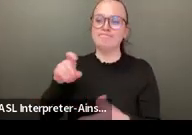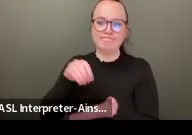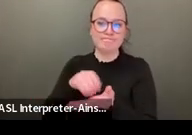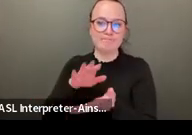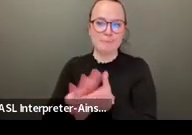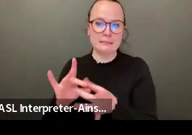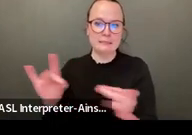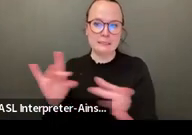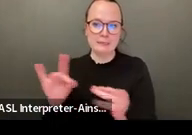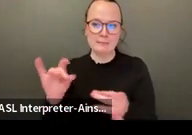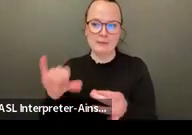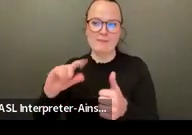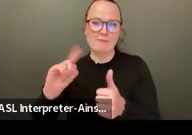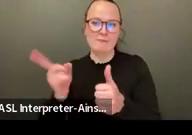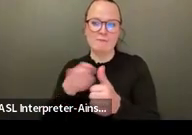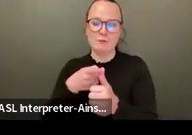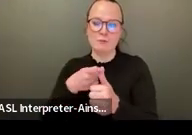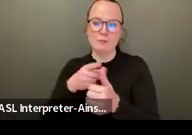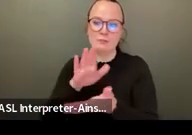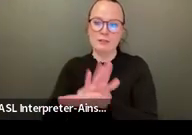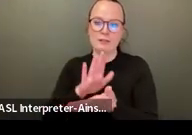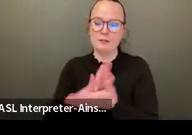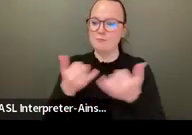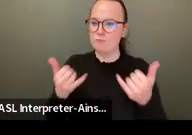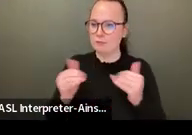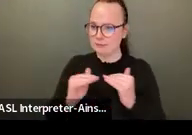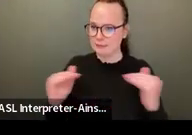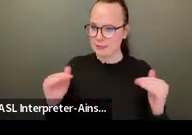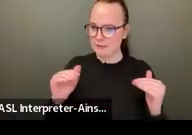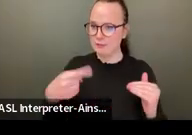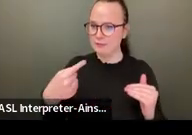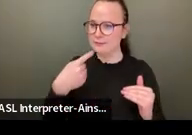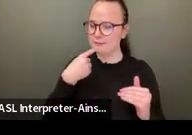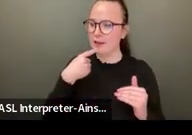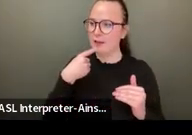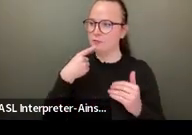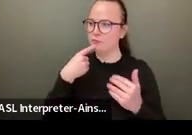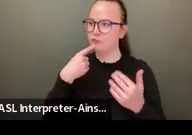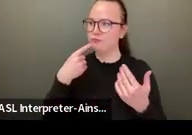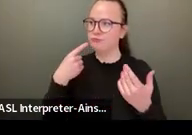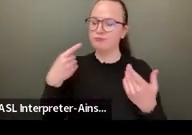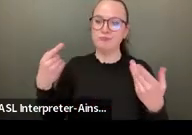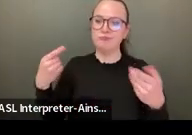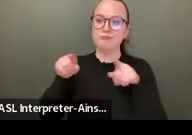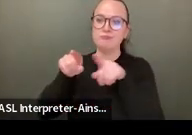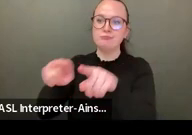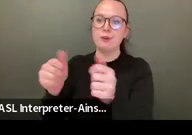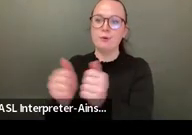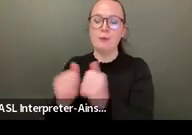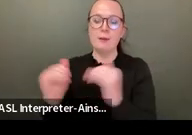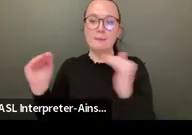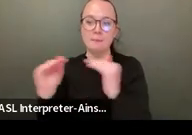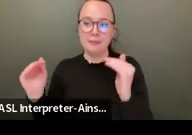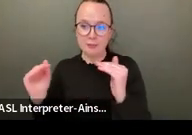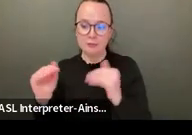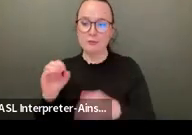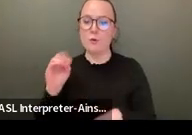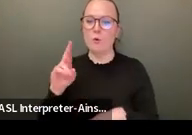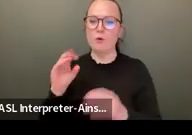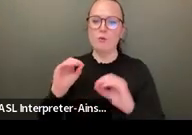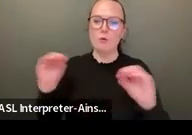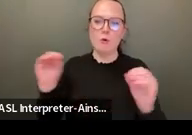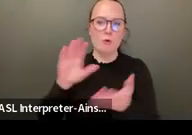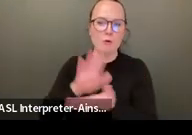that first academic present level that says they're on par with peers or they have no academic gaps,